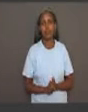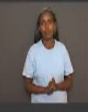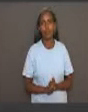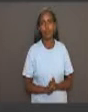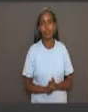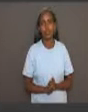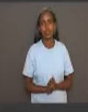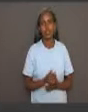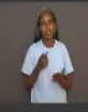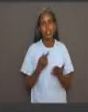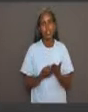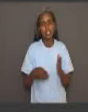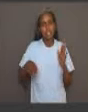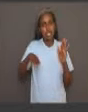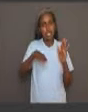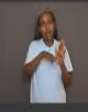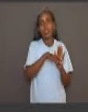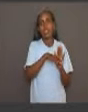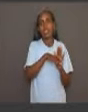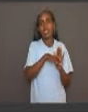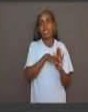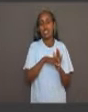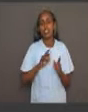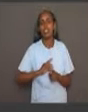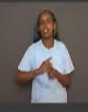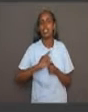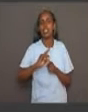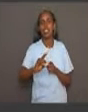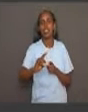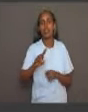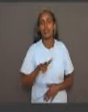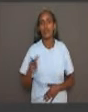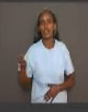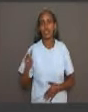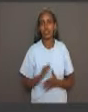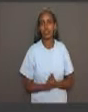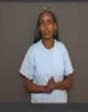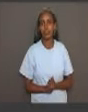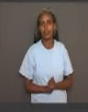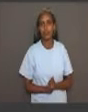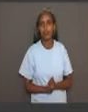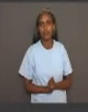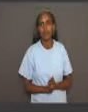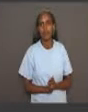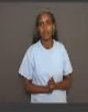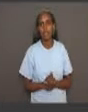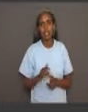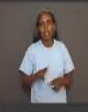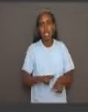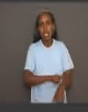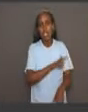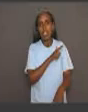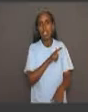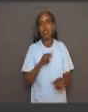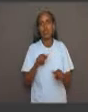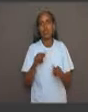The arrowhead represents the direction of the vector. The length of